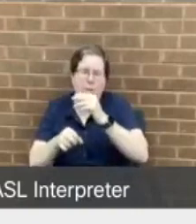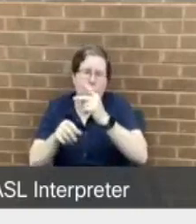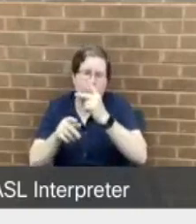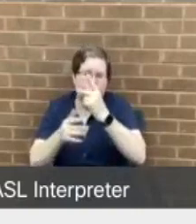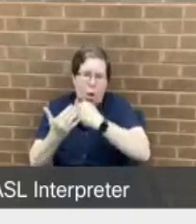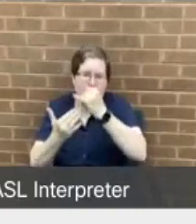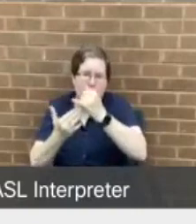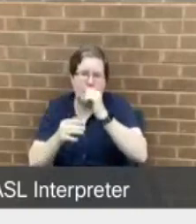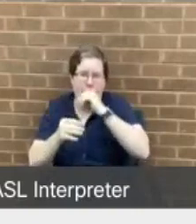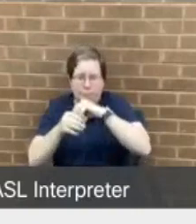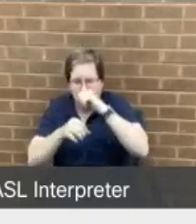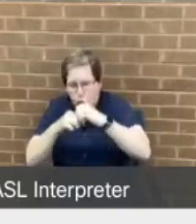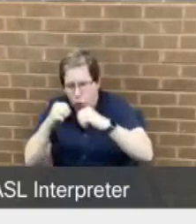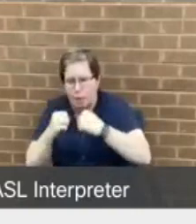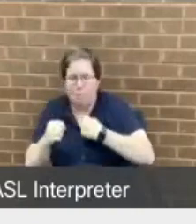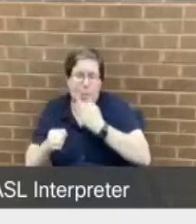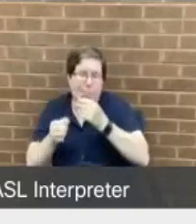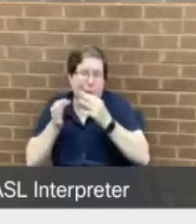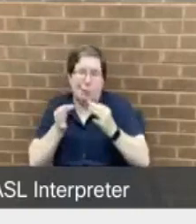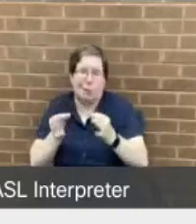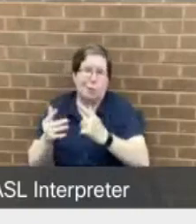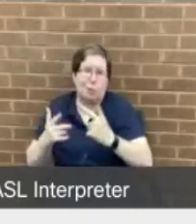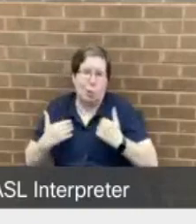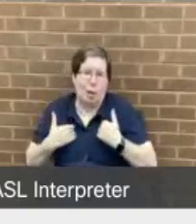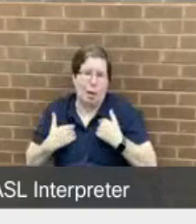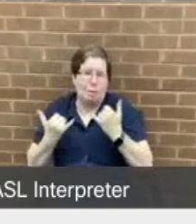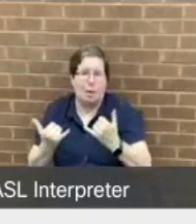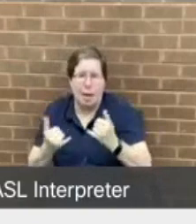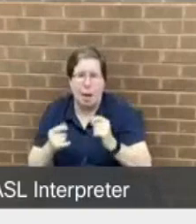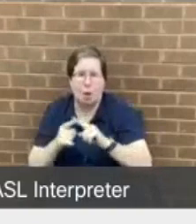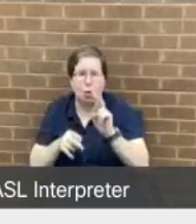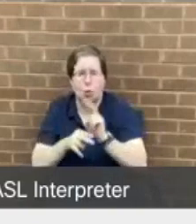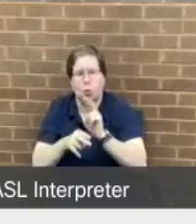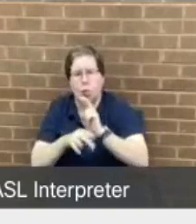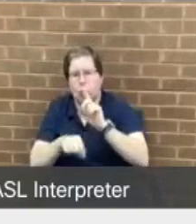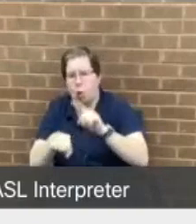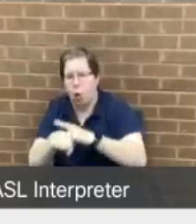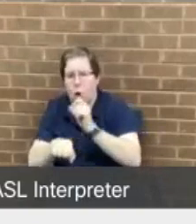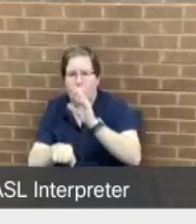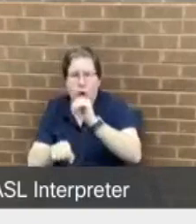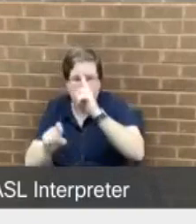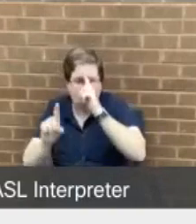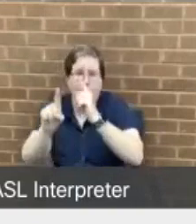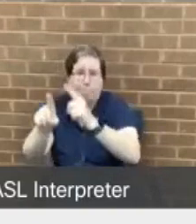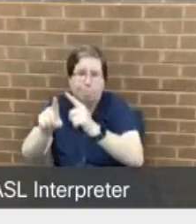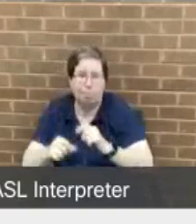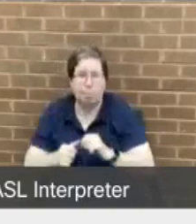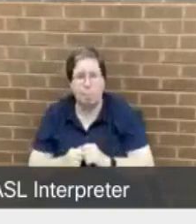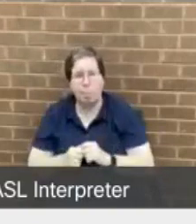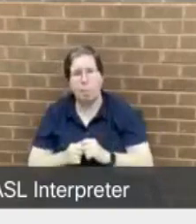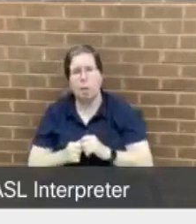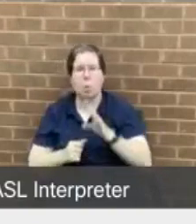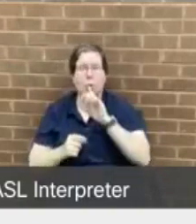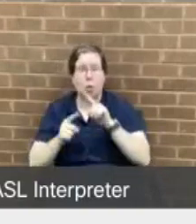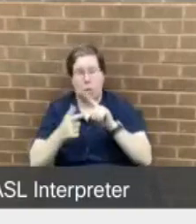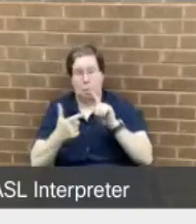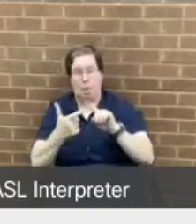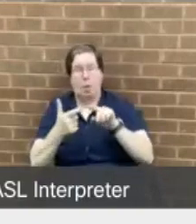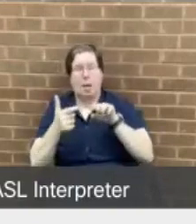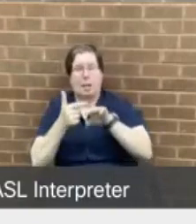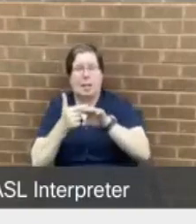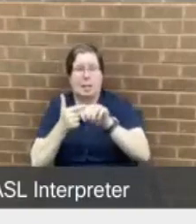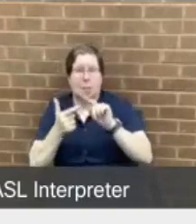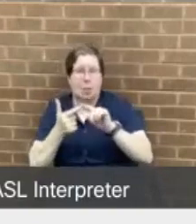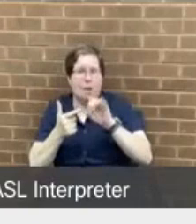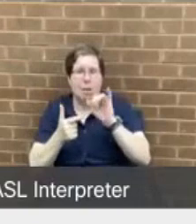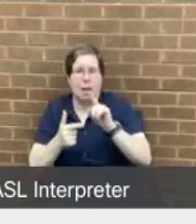making kind of the best decisions we can now using a long-term mindset. When I'm referring to accessibility projects, those are really for